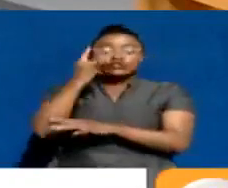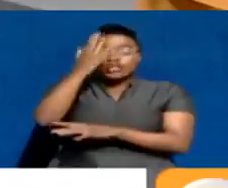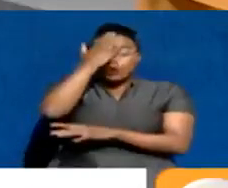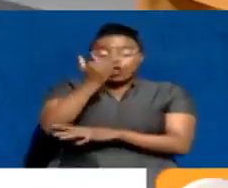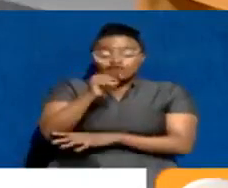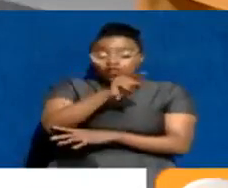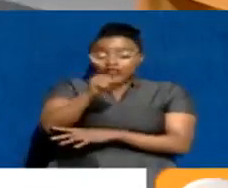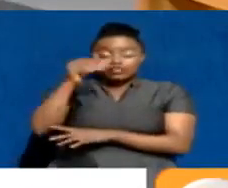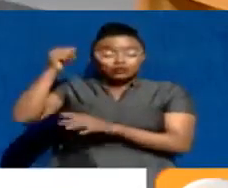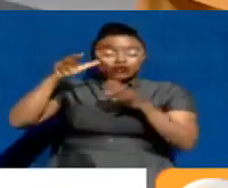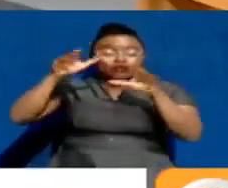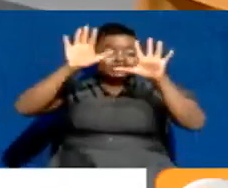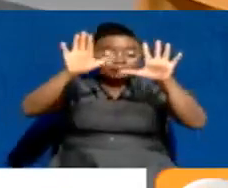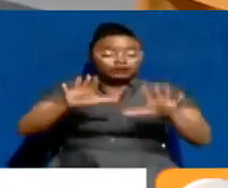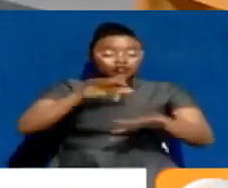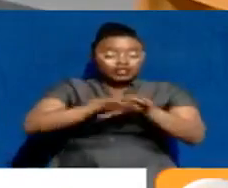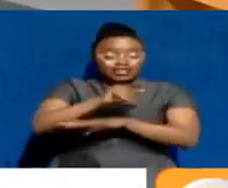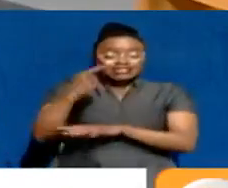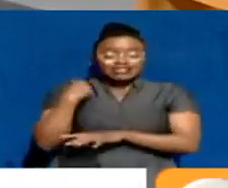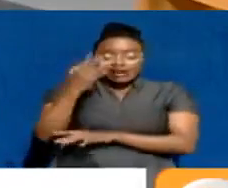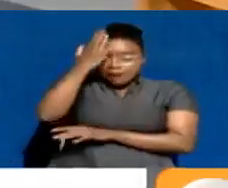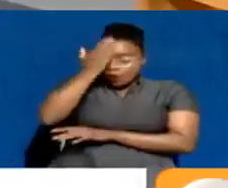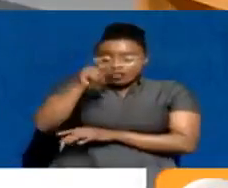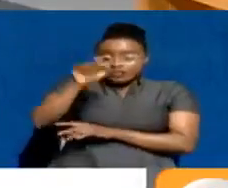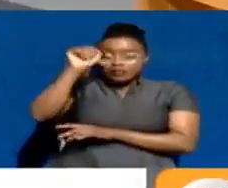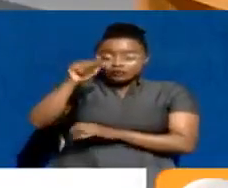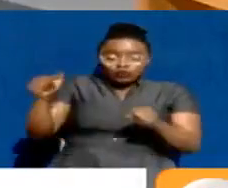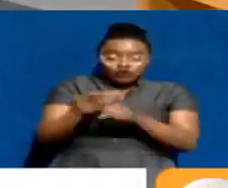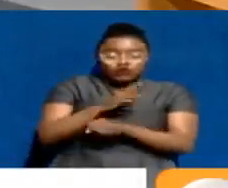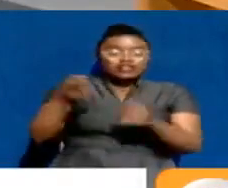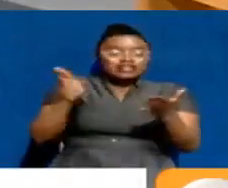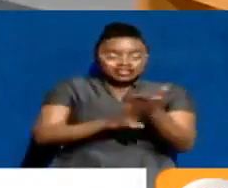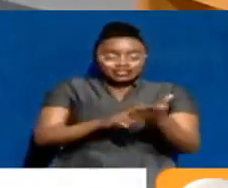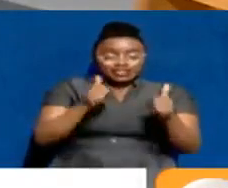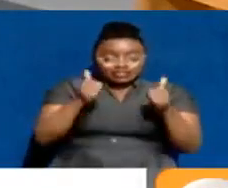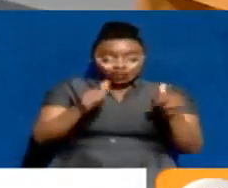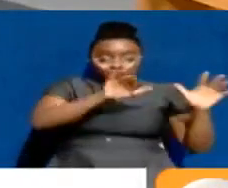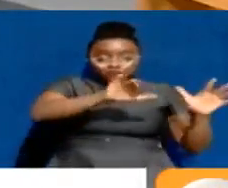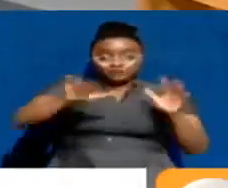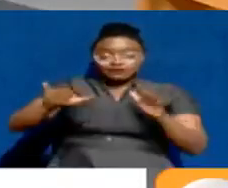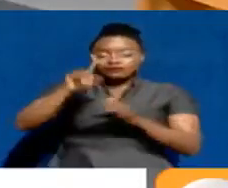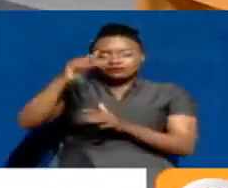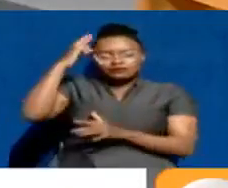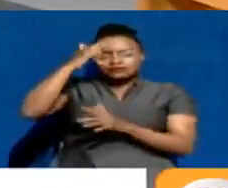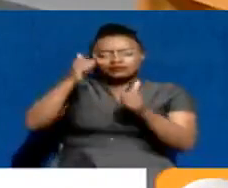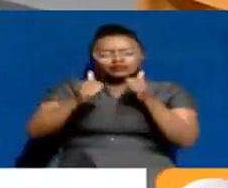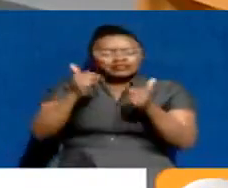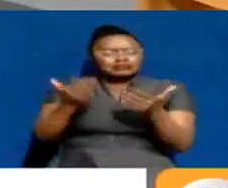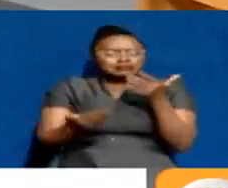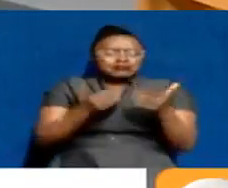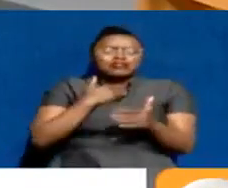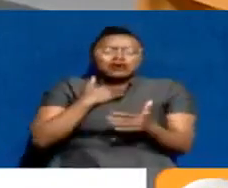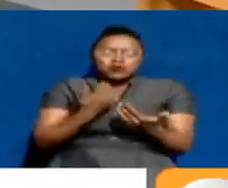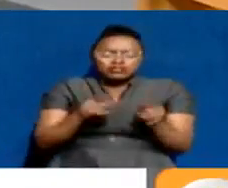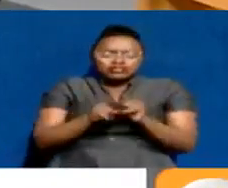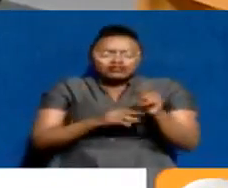why for them it would be important to get those numbers in order to get themselves fully registered, all right? So that might be one of the reasons that they would be